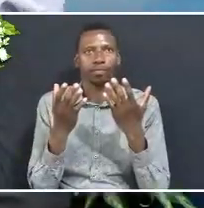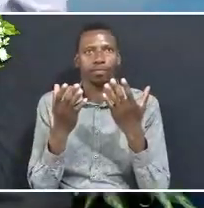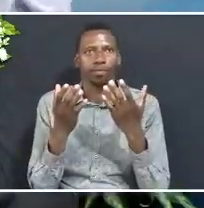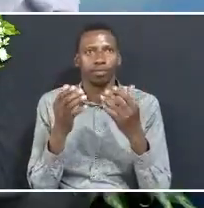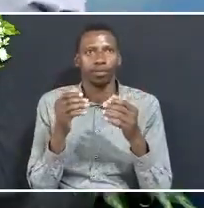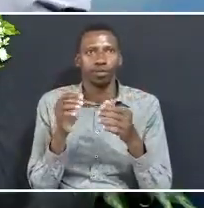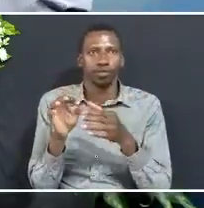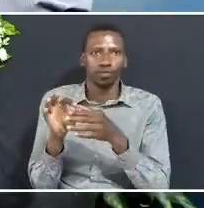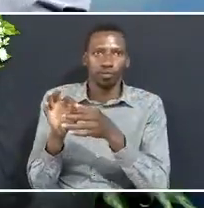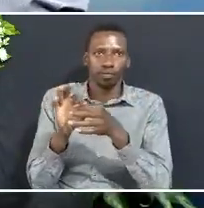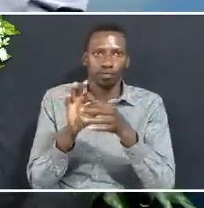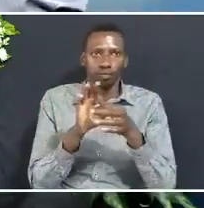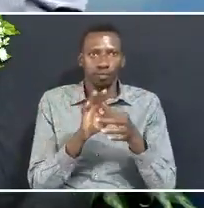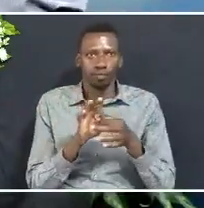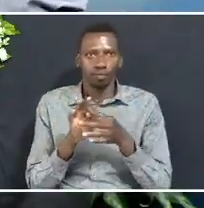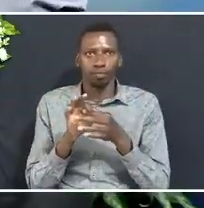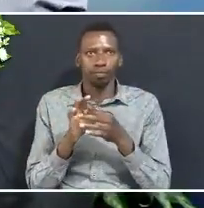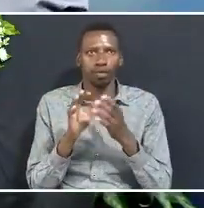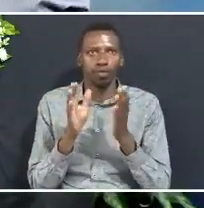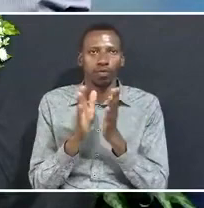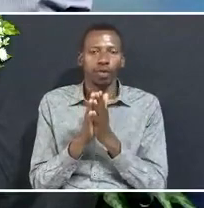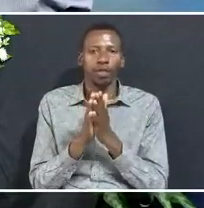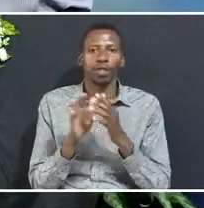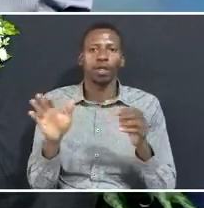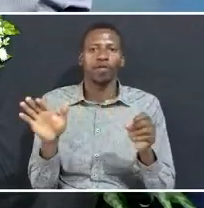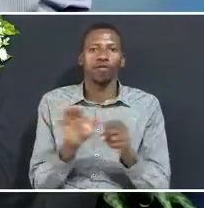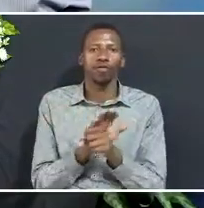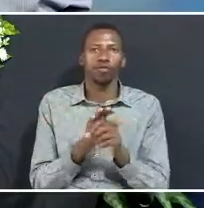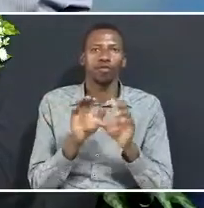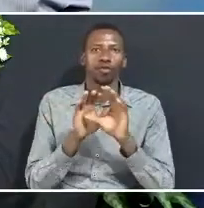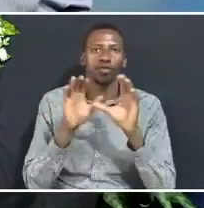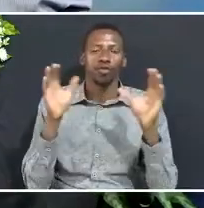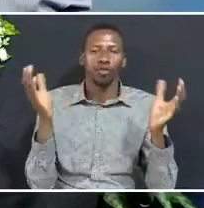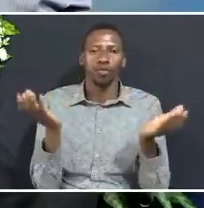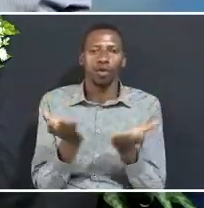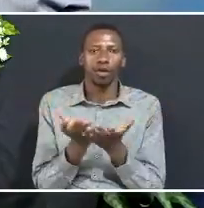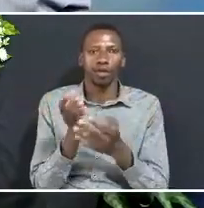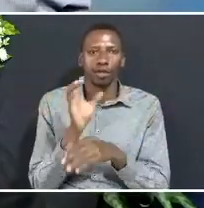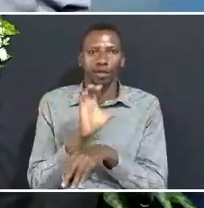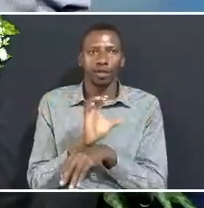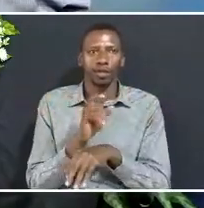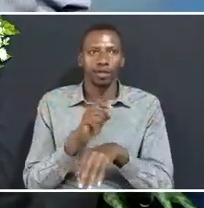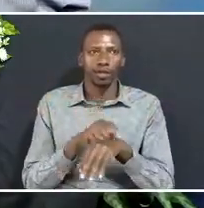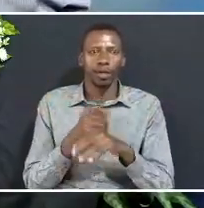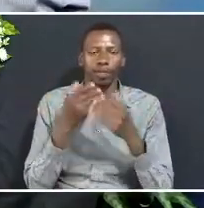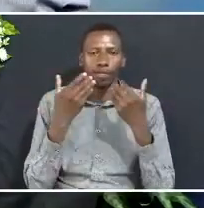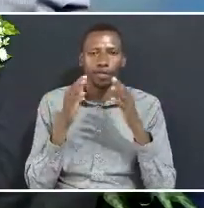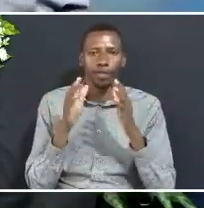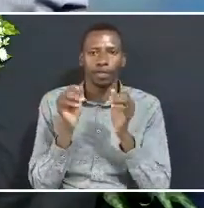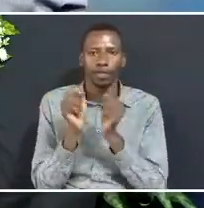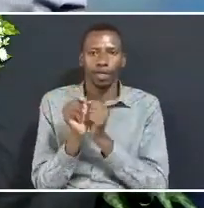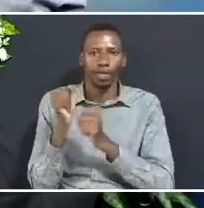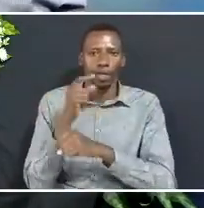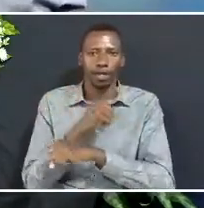in unison with the entire World Church in concluding our 10 days of prayer.